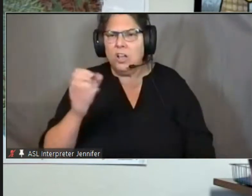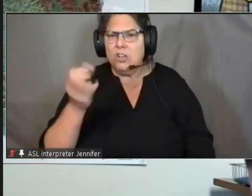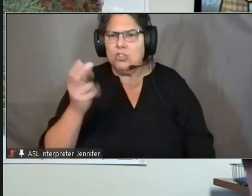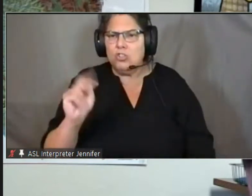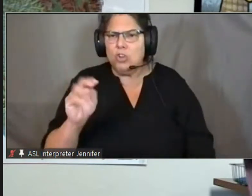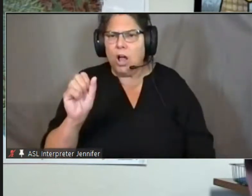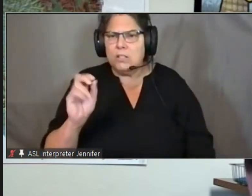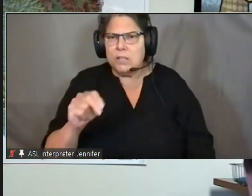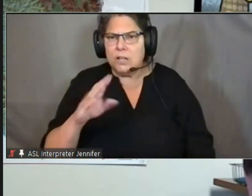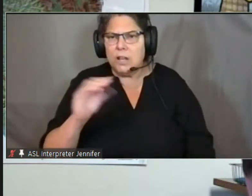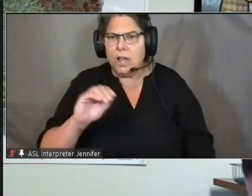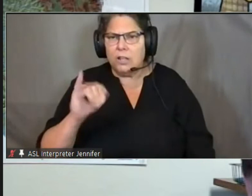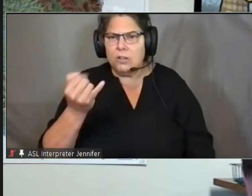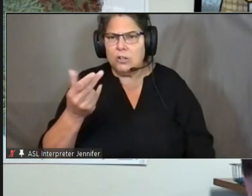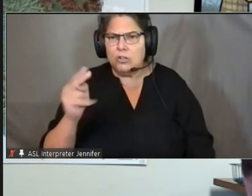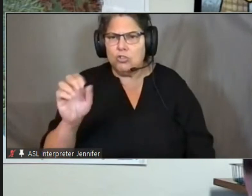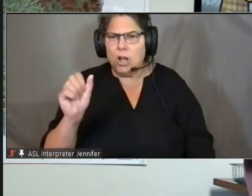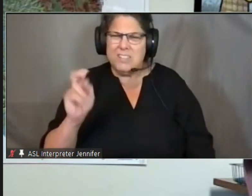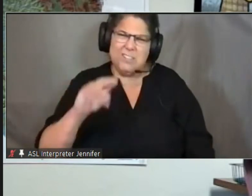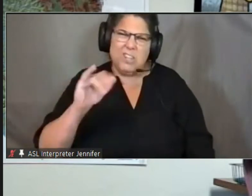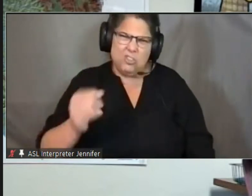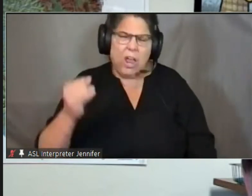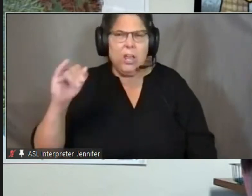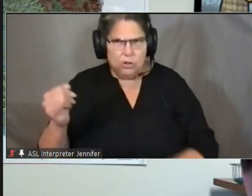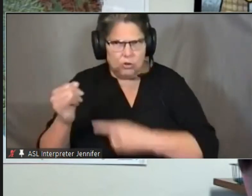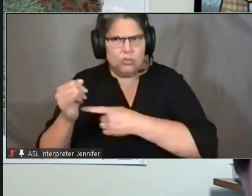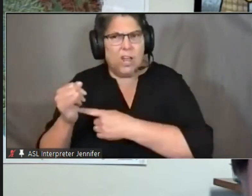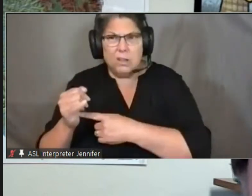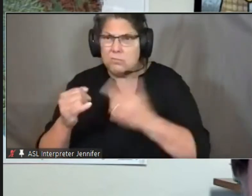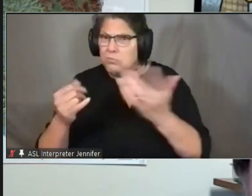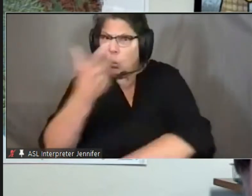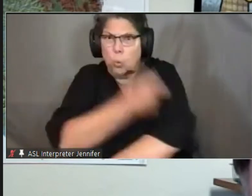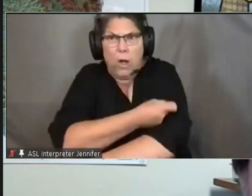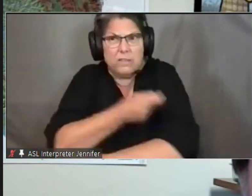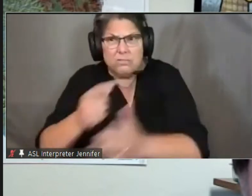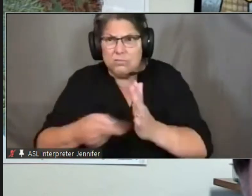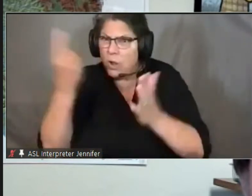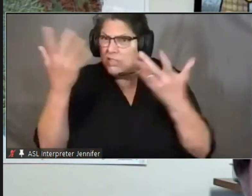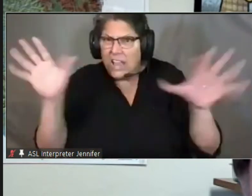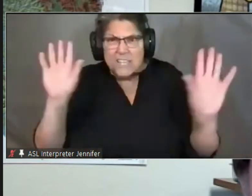and you can be ready for the summer. If you want to check out the county's